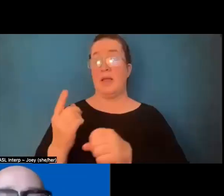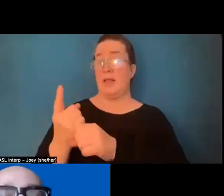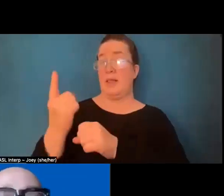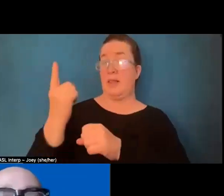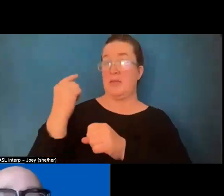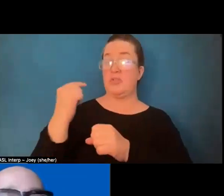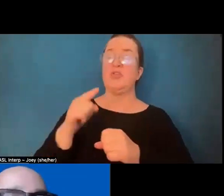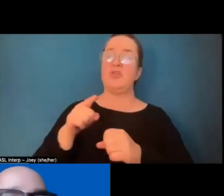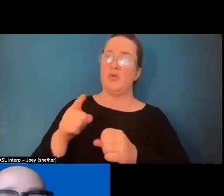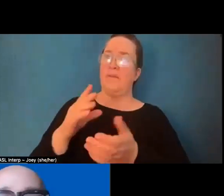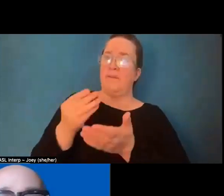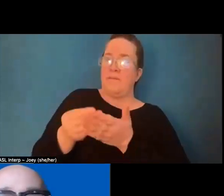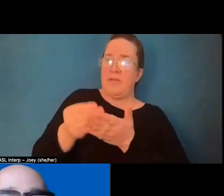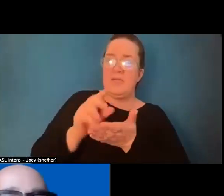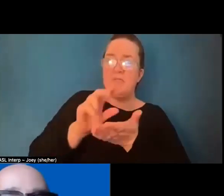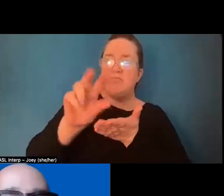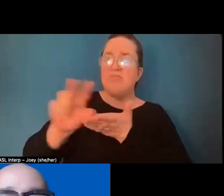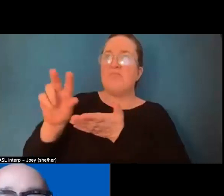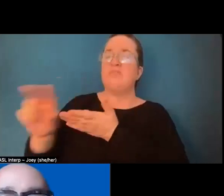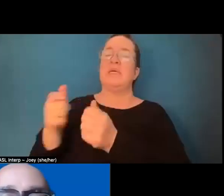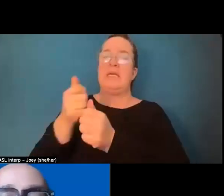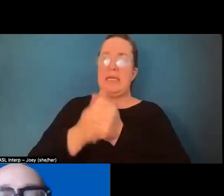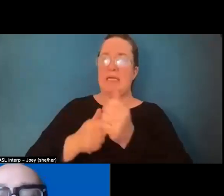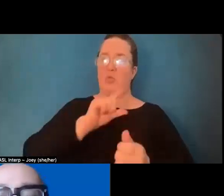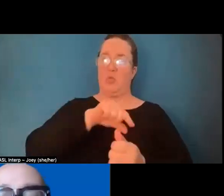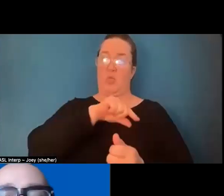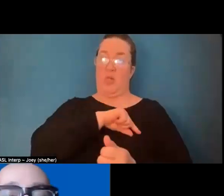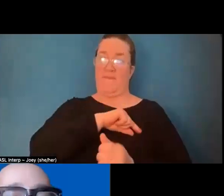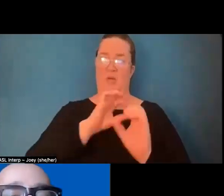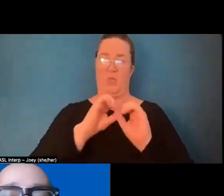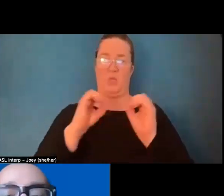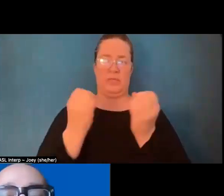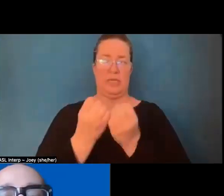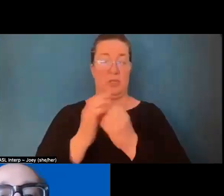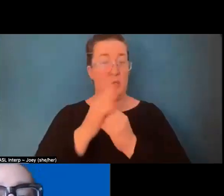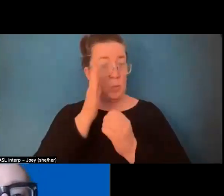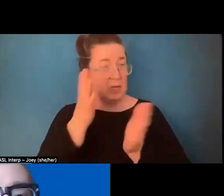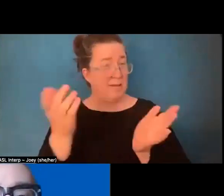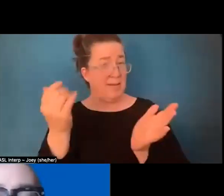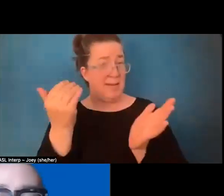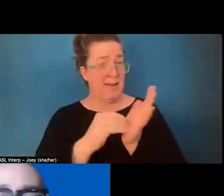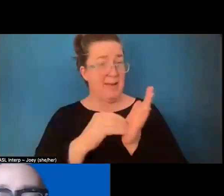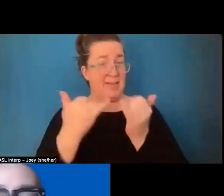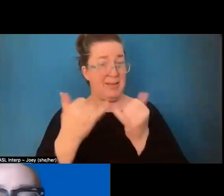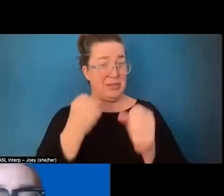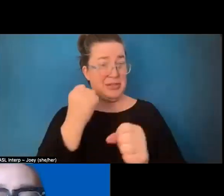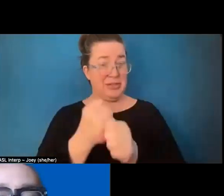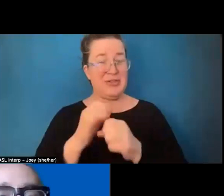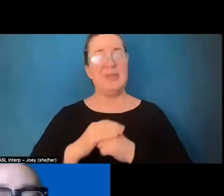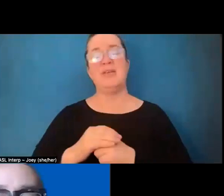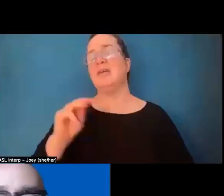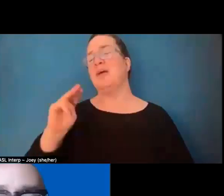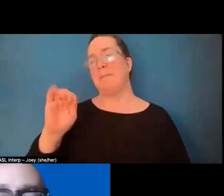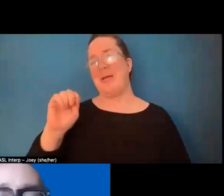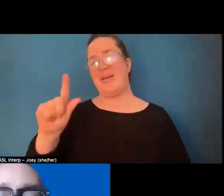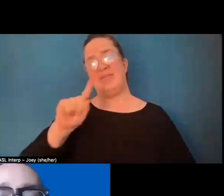year? Michael, maybe you can take that one. Yeah, we did fund all eligible applicants in year 1, and we're really